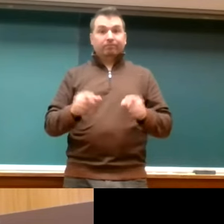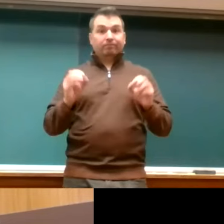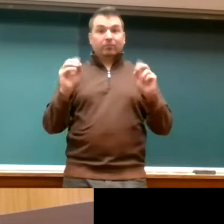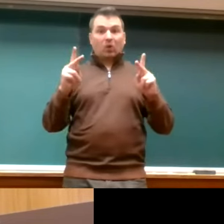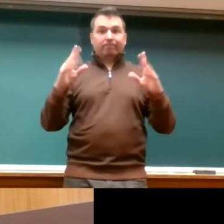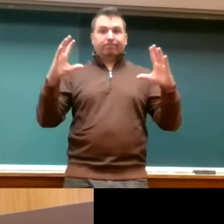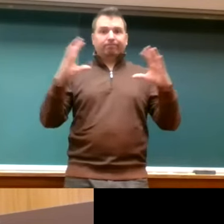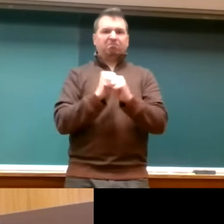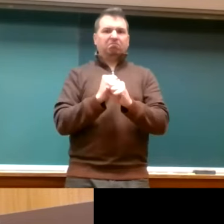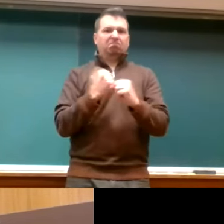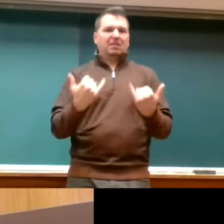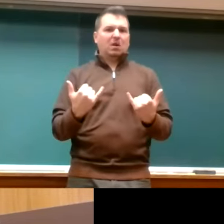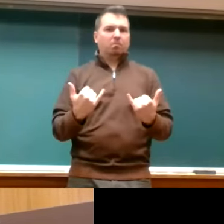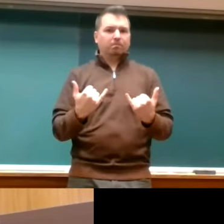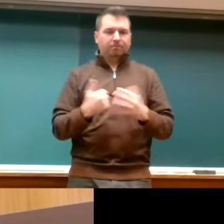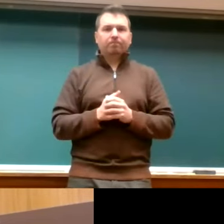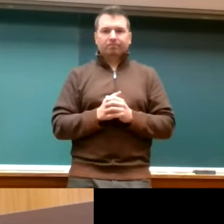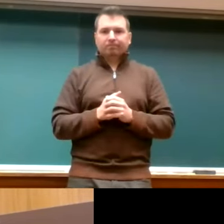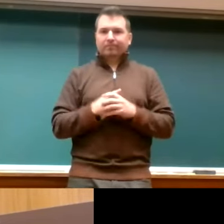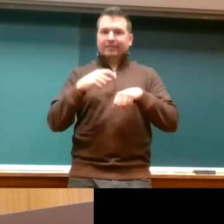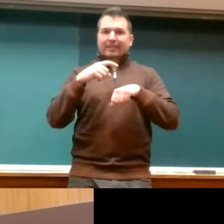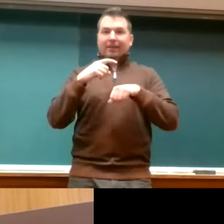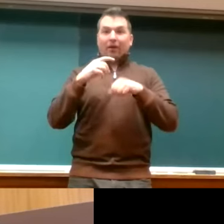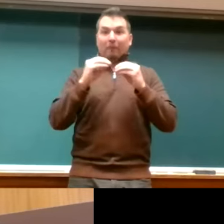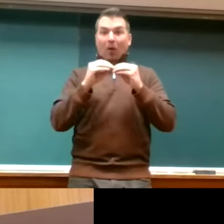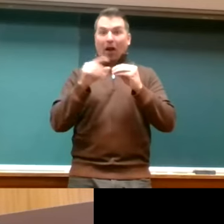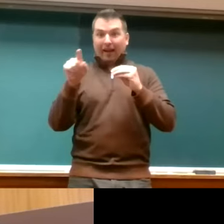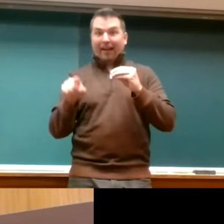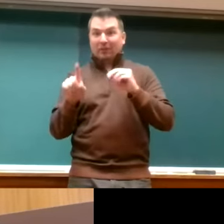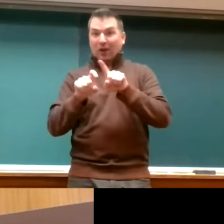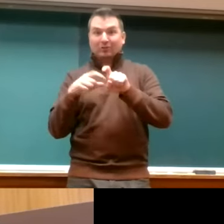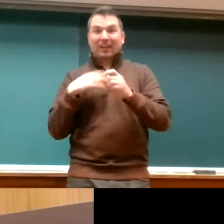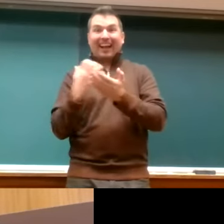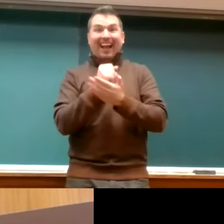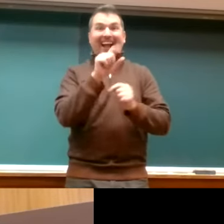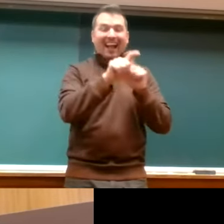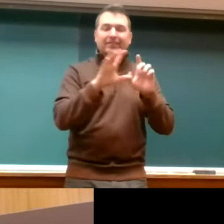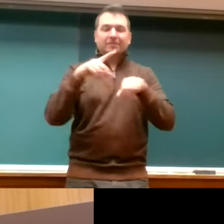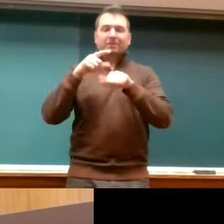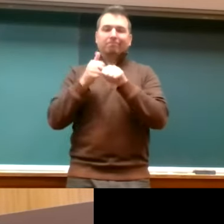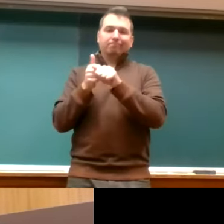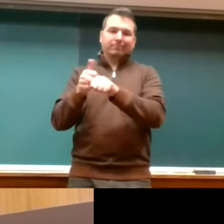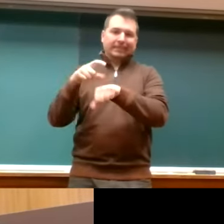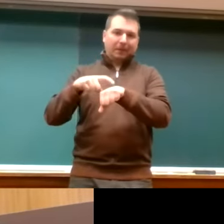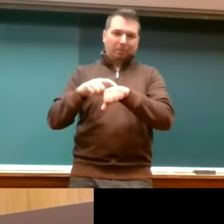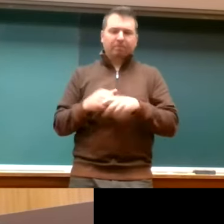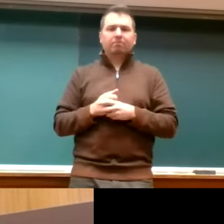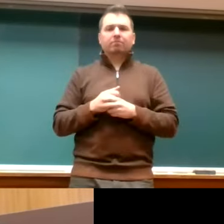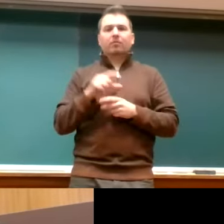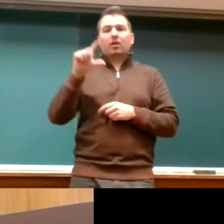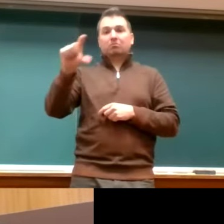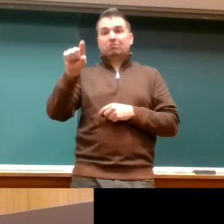Let's stop there. Okay. Strain myself from asking another question or making a comment. We'll send you